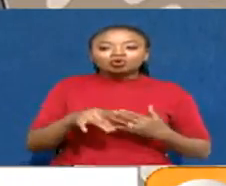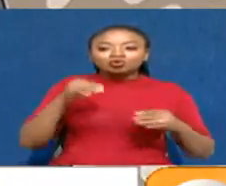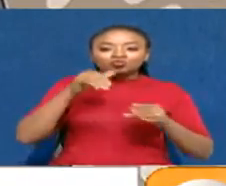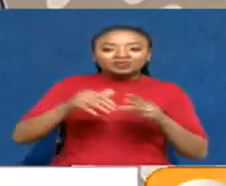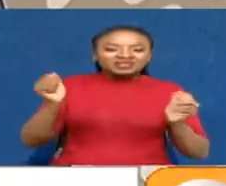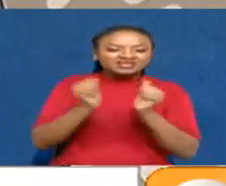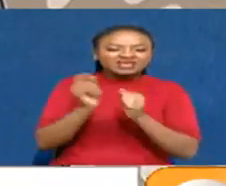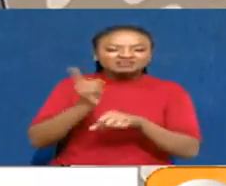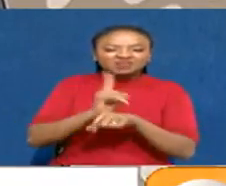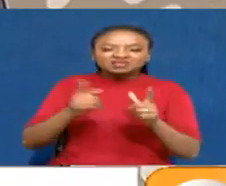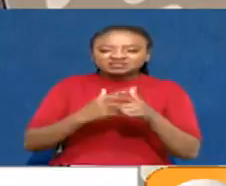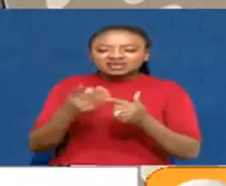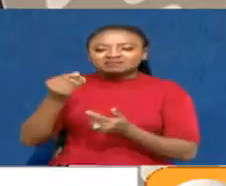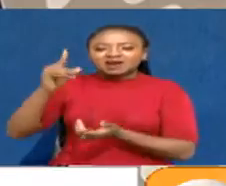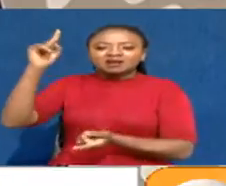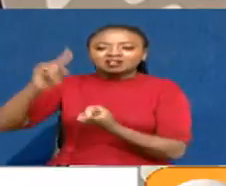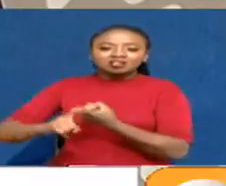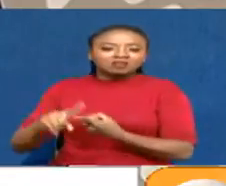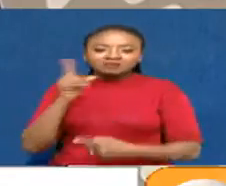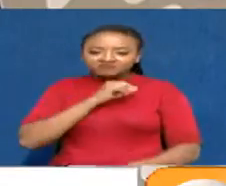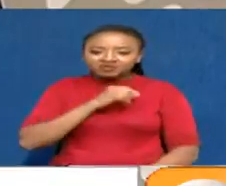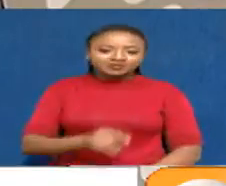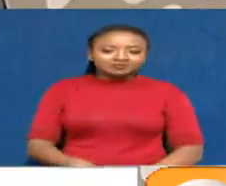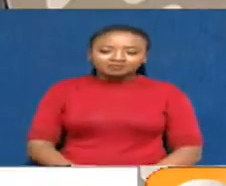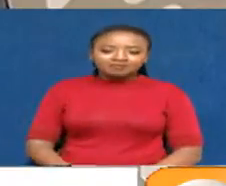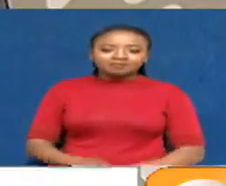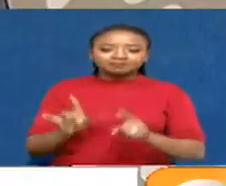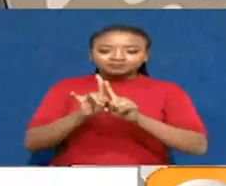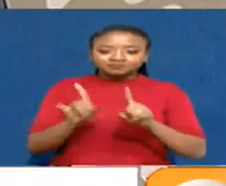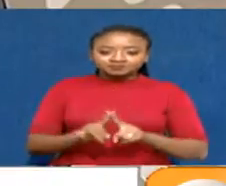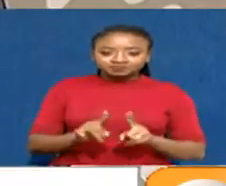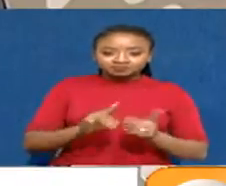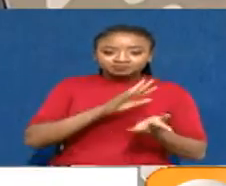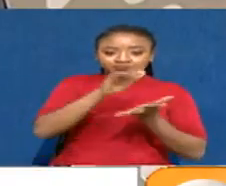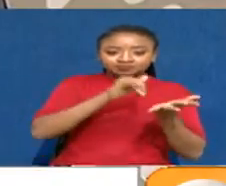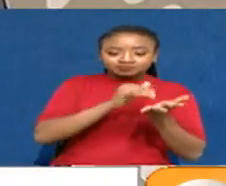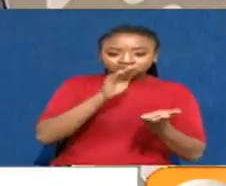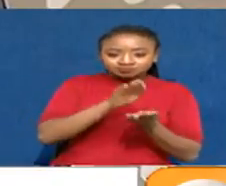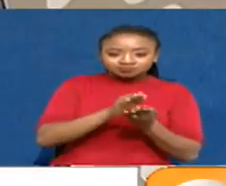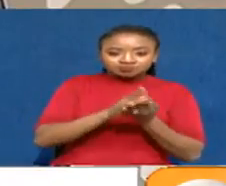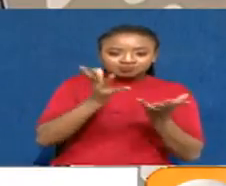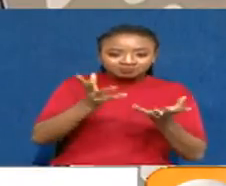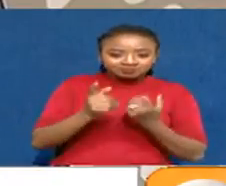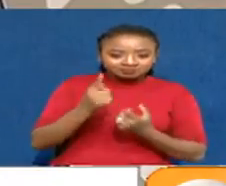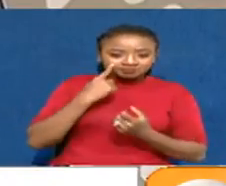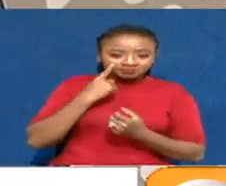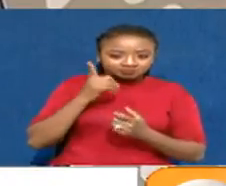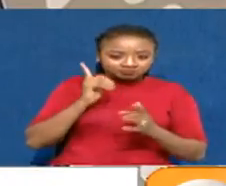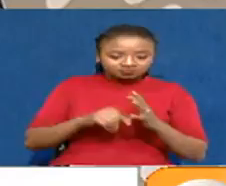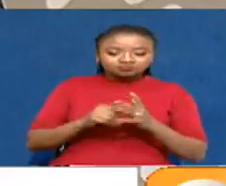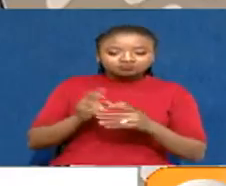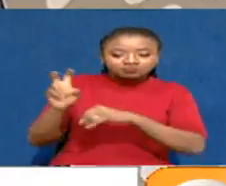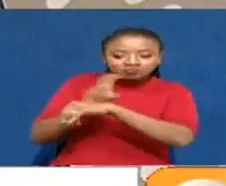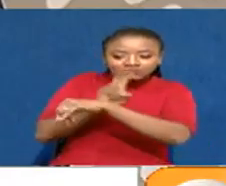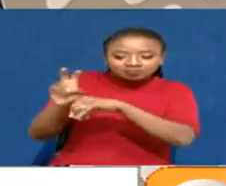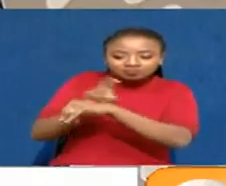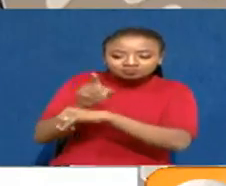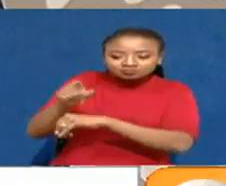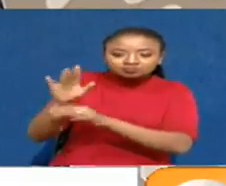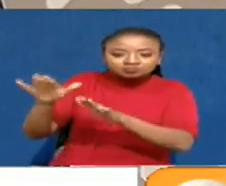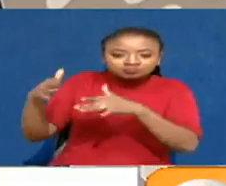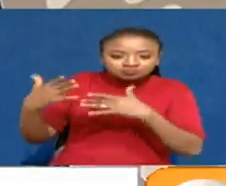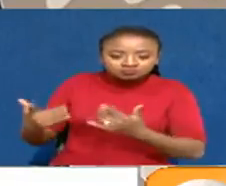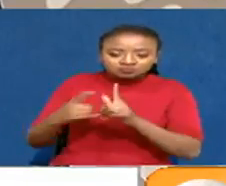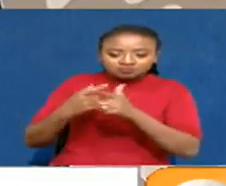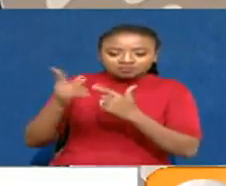so such things. Another thing the central bank has to do is to supervise, and then after supervising they can